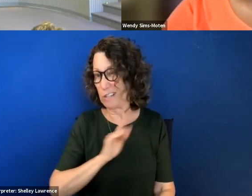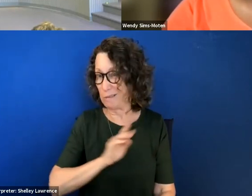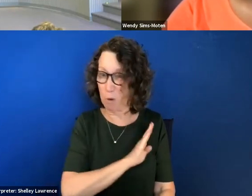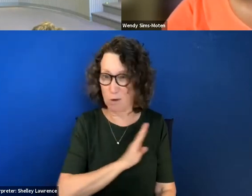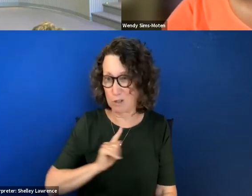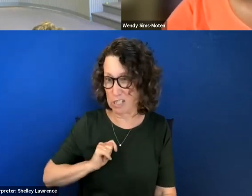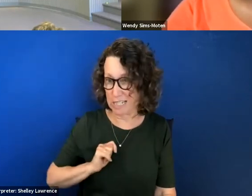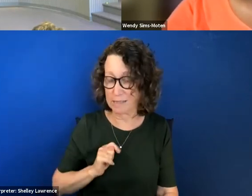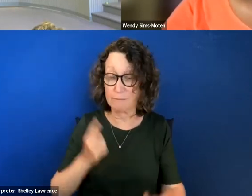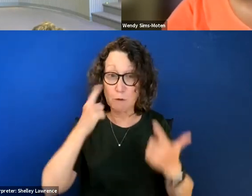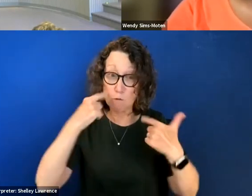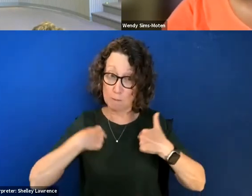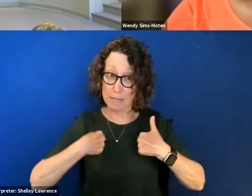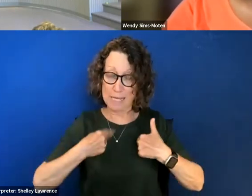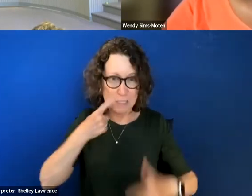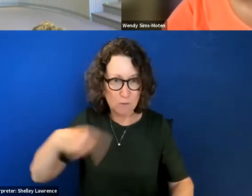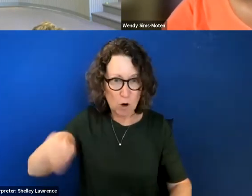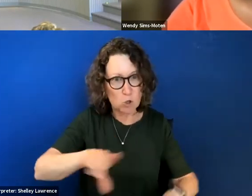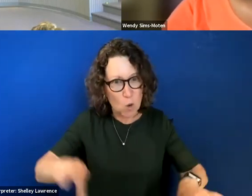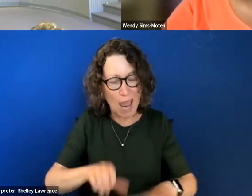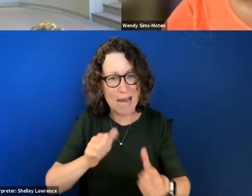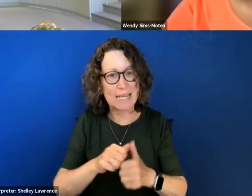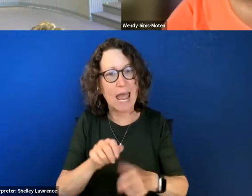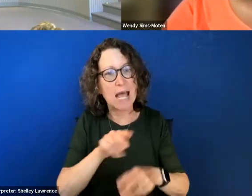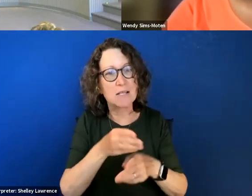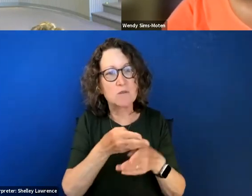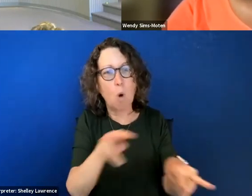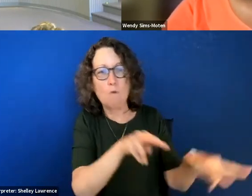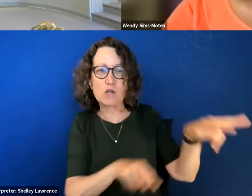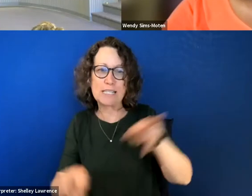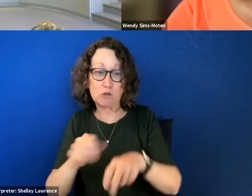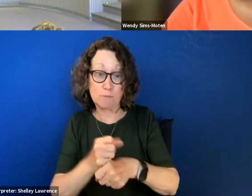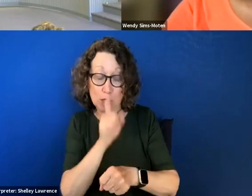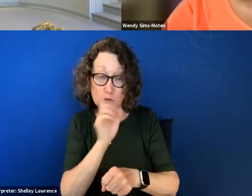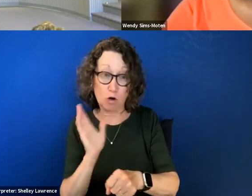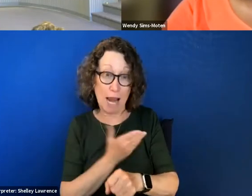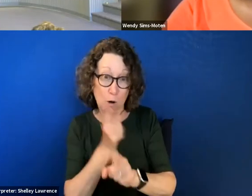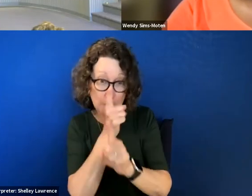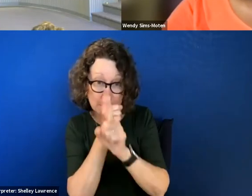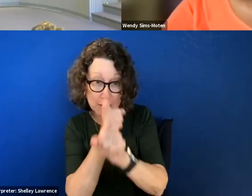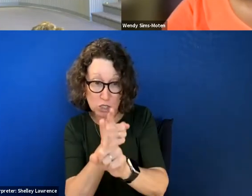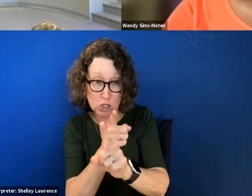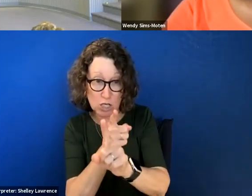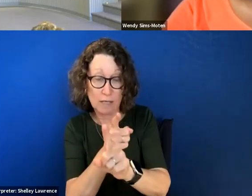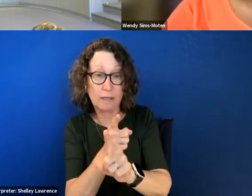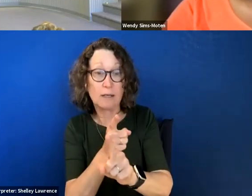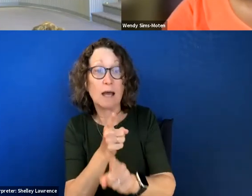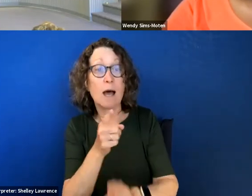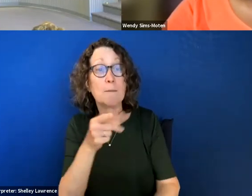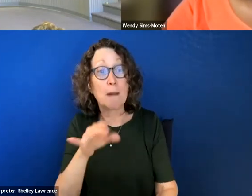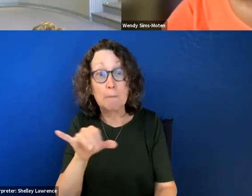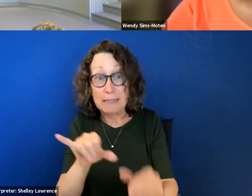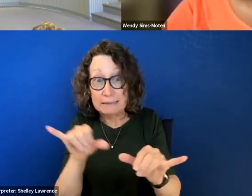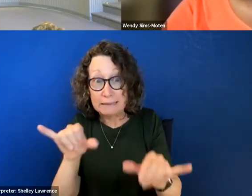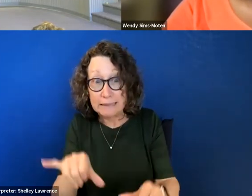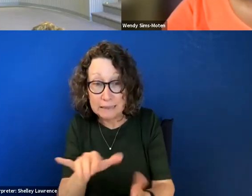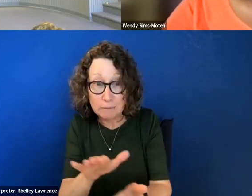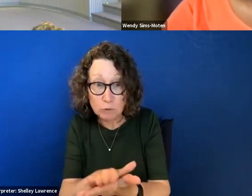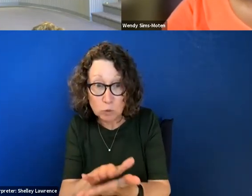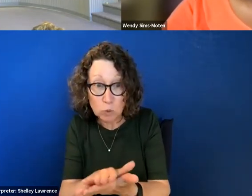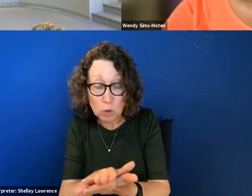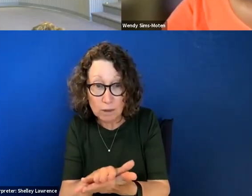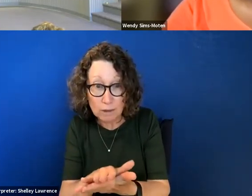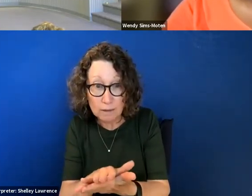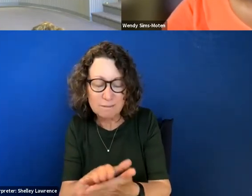To me, it is for you to act as overseers to assure that the mission, the objective of the public system, public school